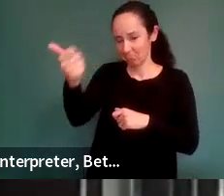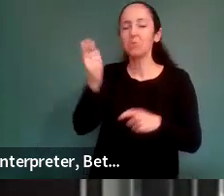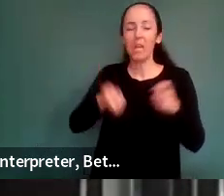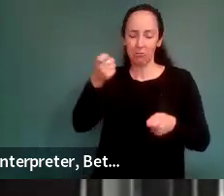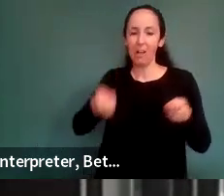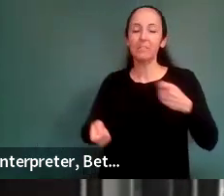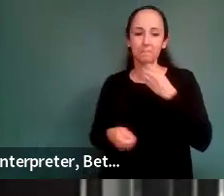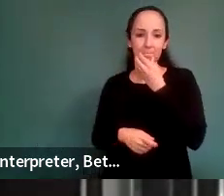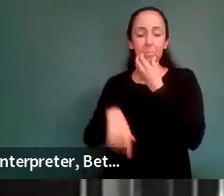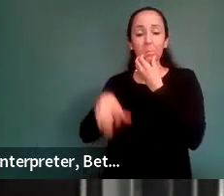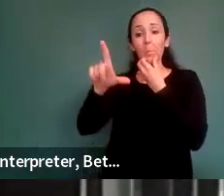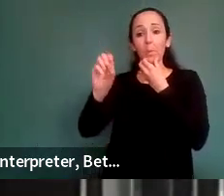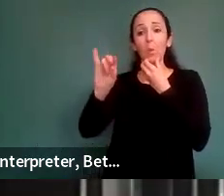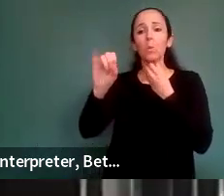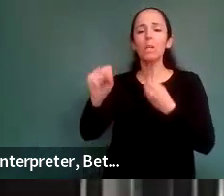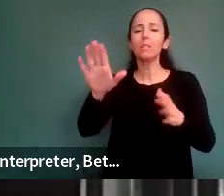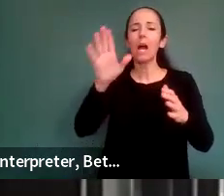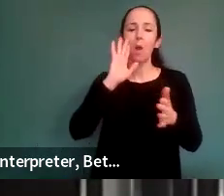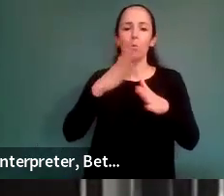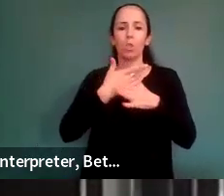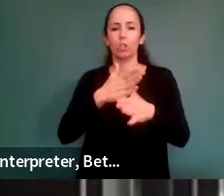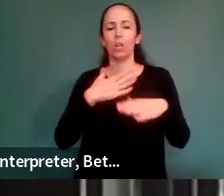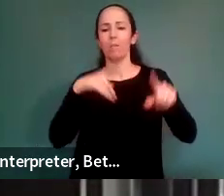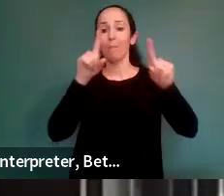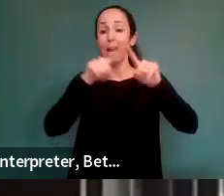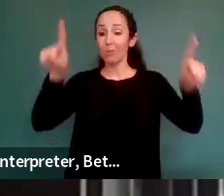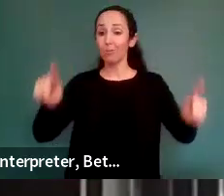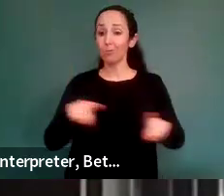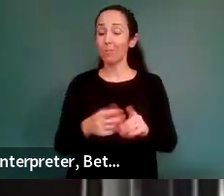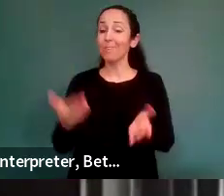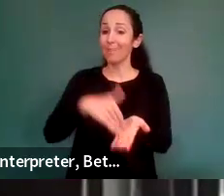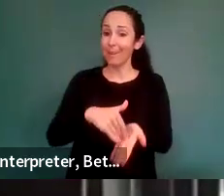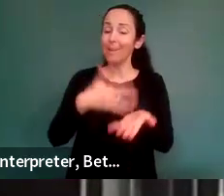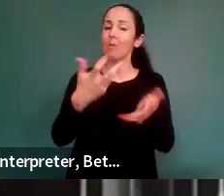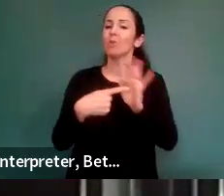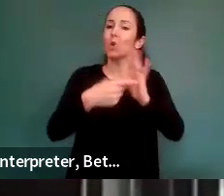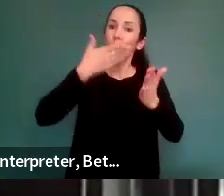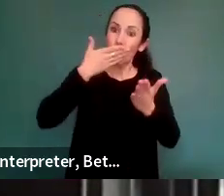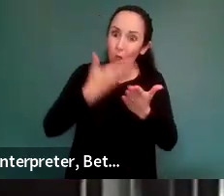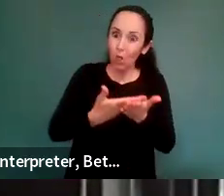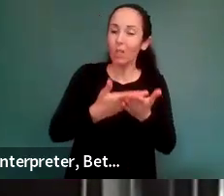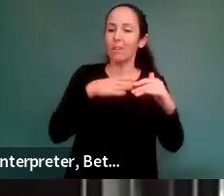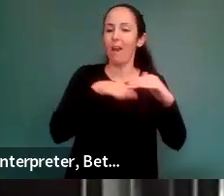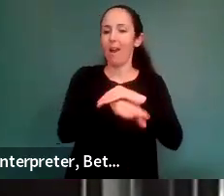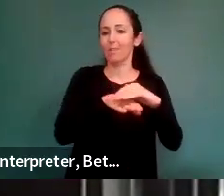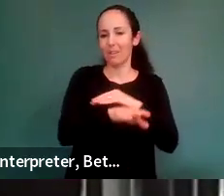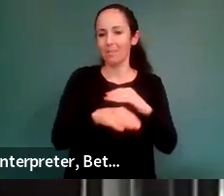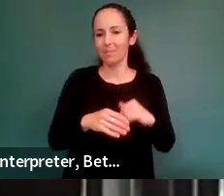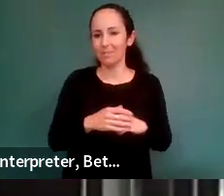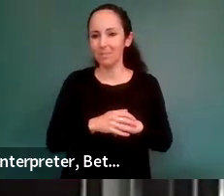briefly some good document accessibility practices.